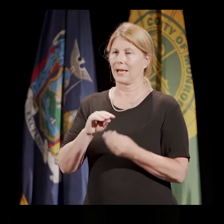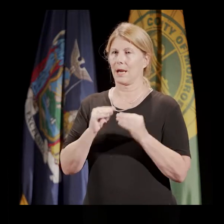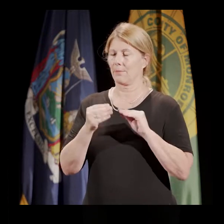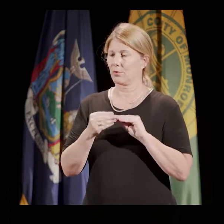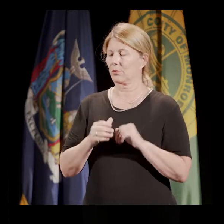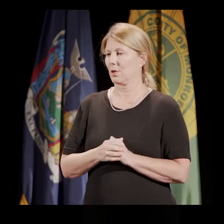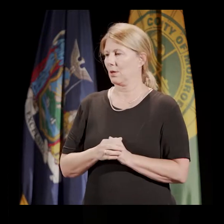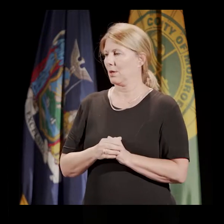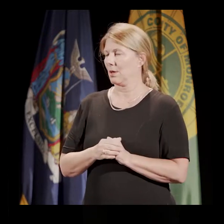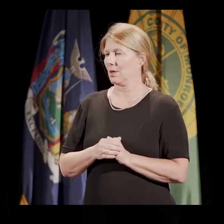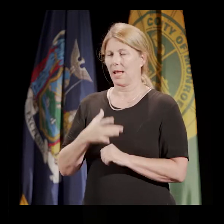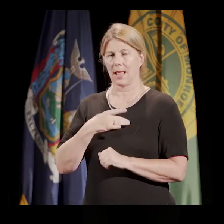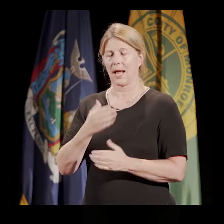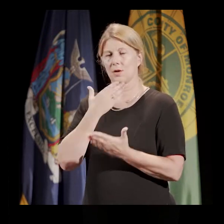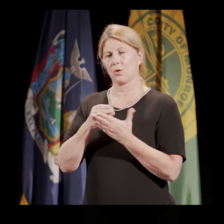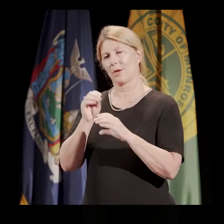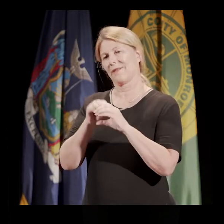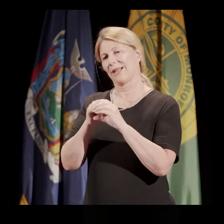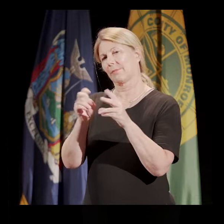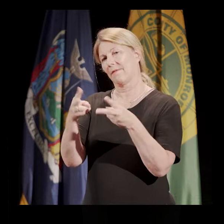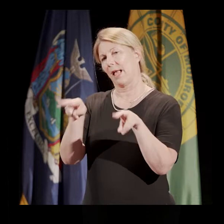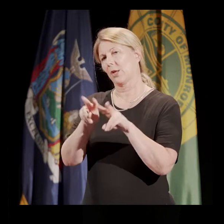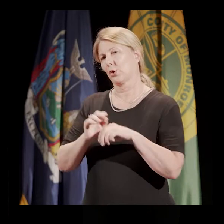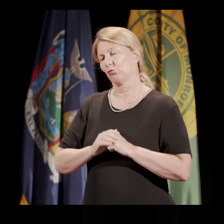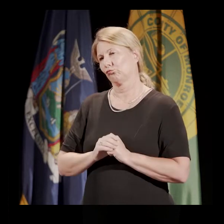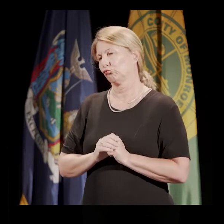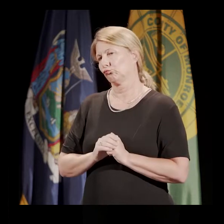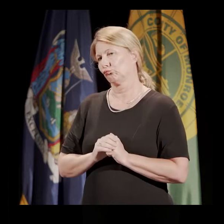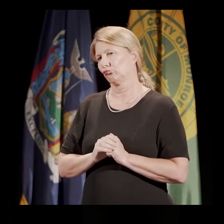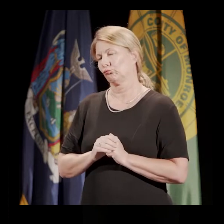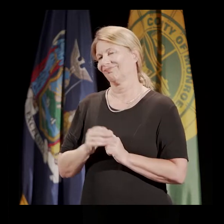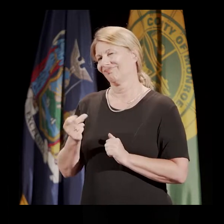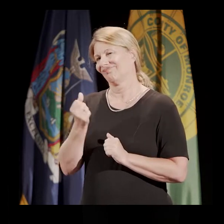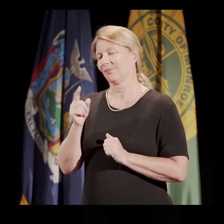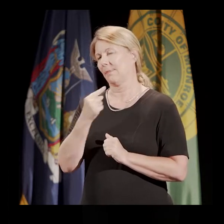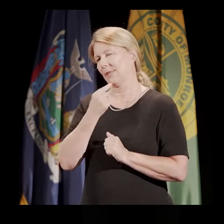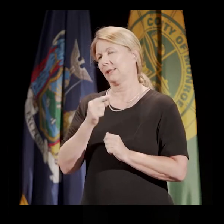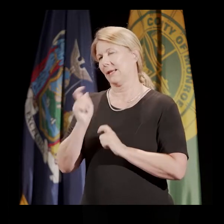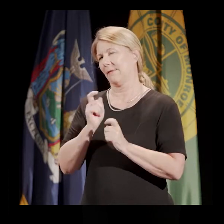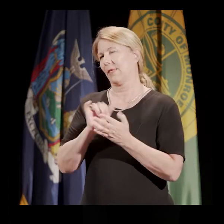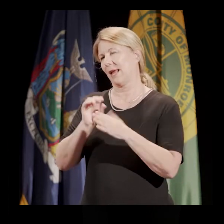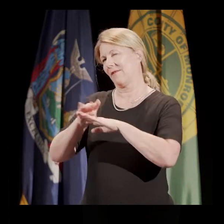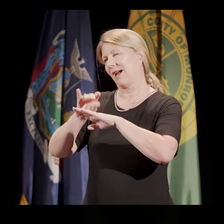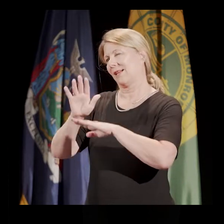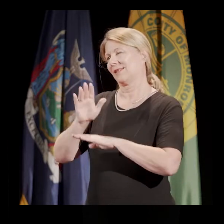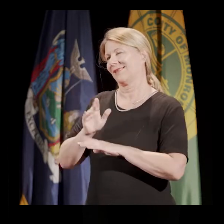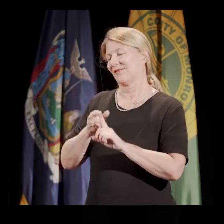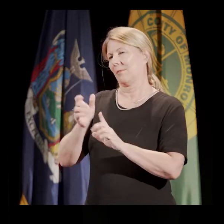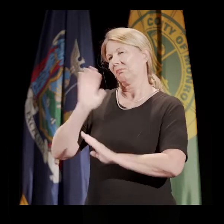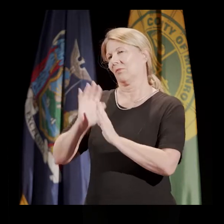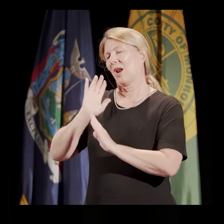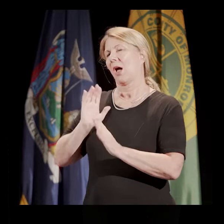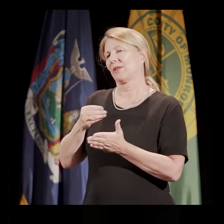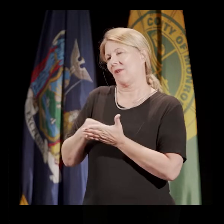of sound investment strategies. And I miss giving that advice like I used to when I was in the financial